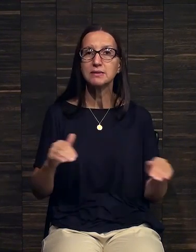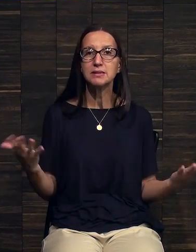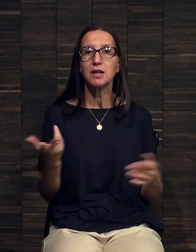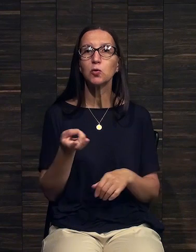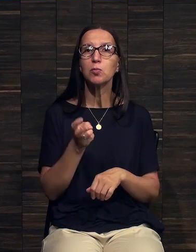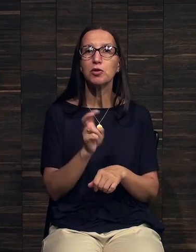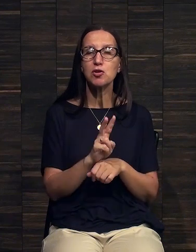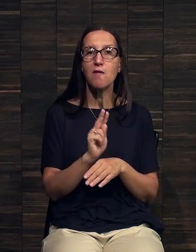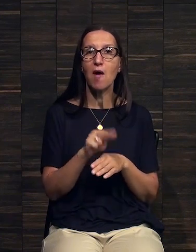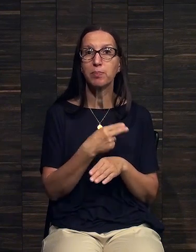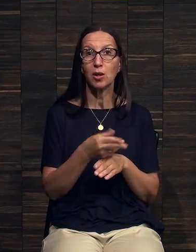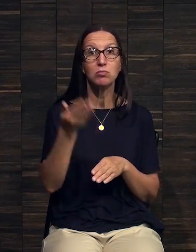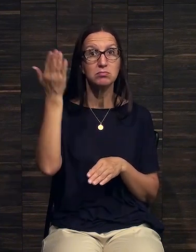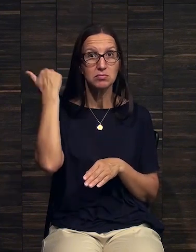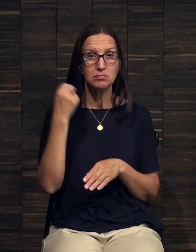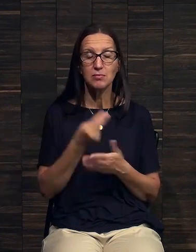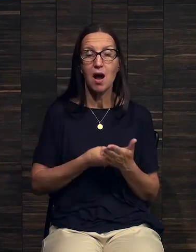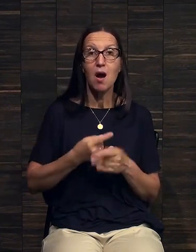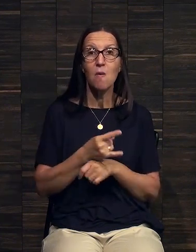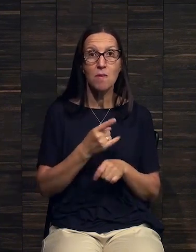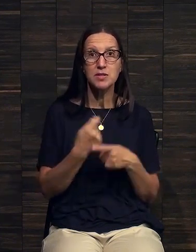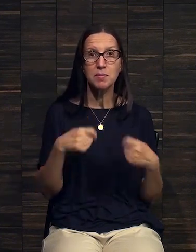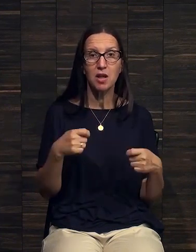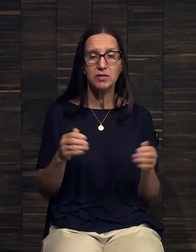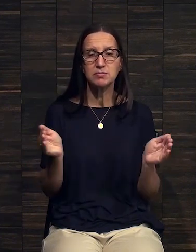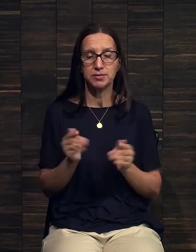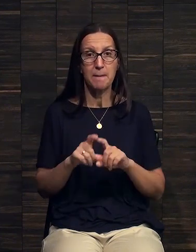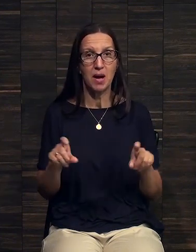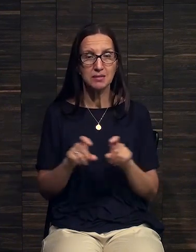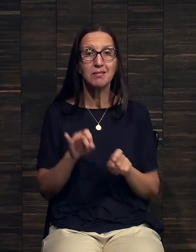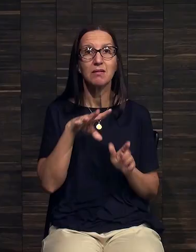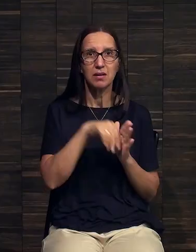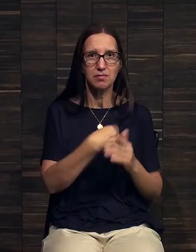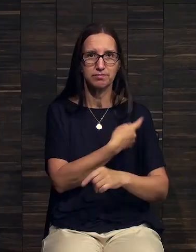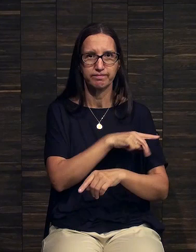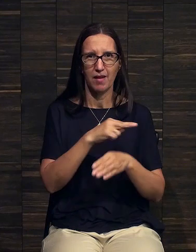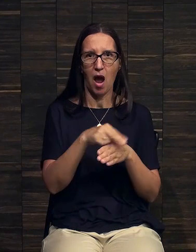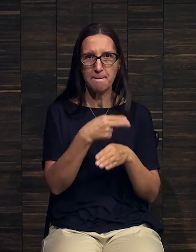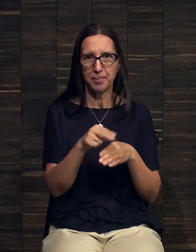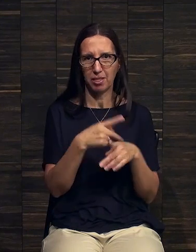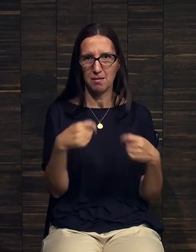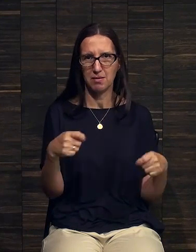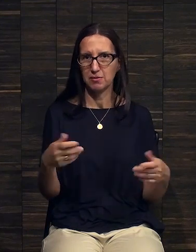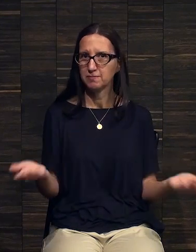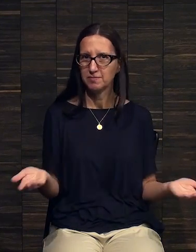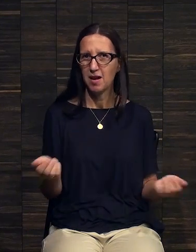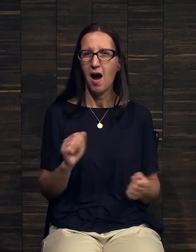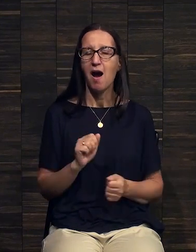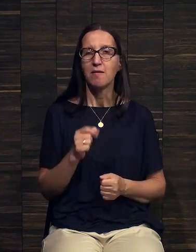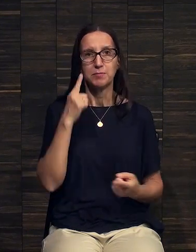And what the kids saw in the pharmacies, back then the comics were sold through the pharmacies